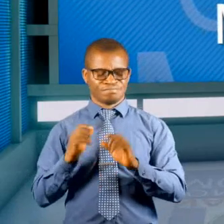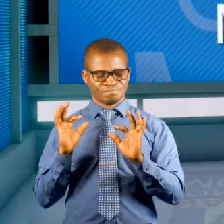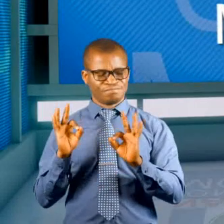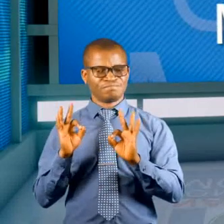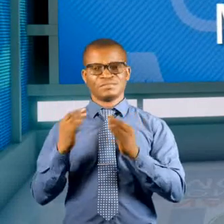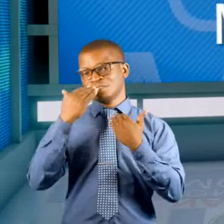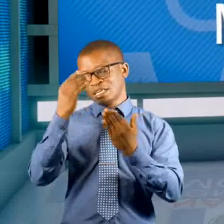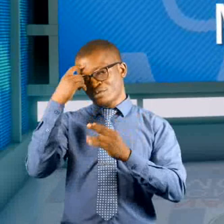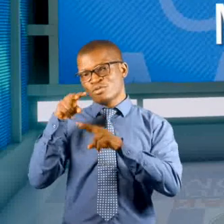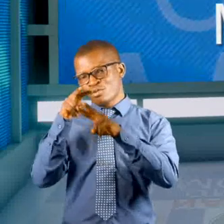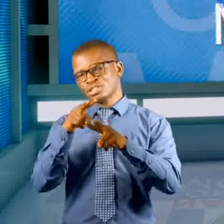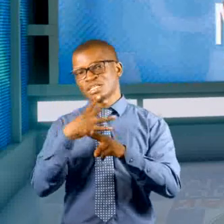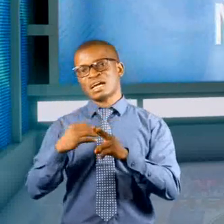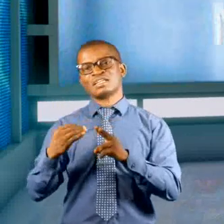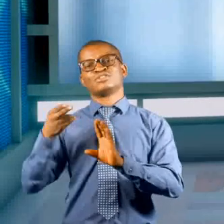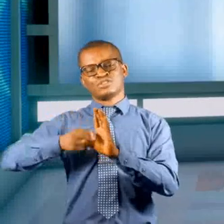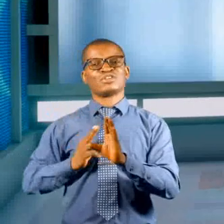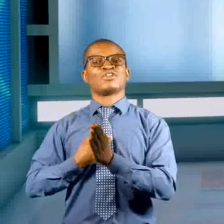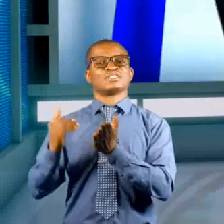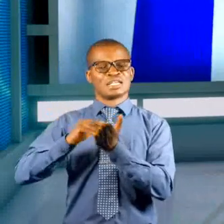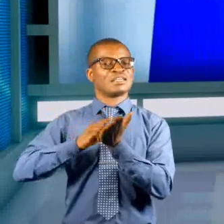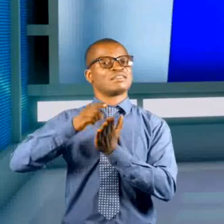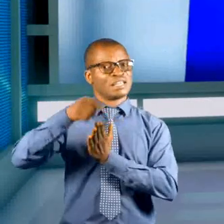Our time is fast spent. Thank you for watching